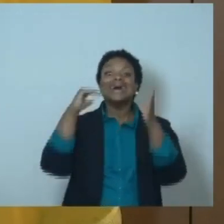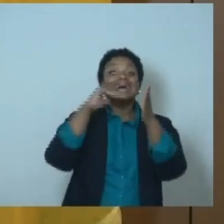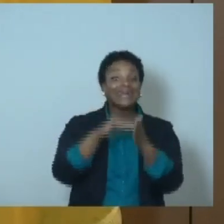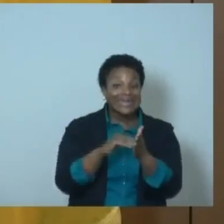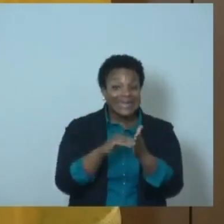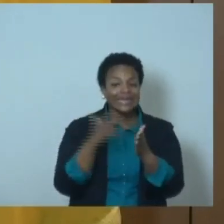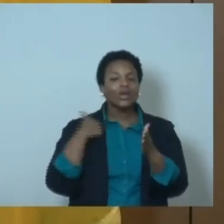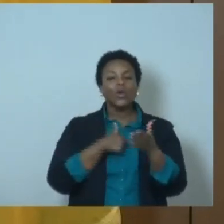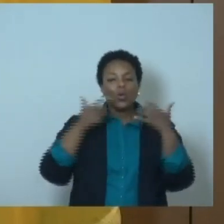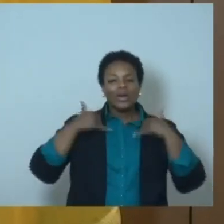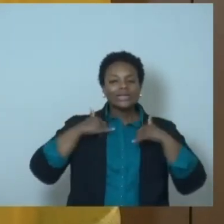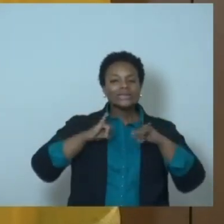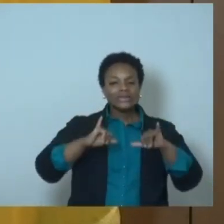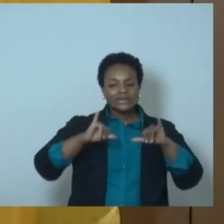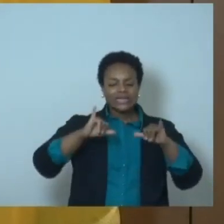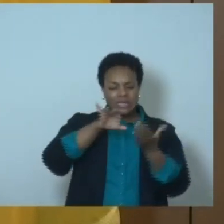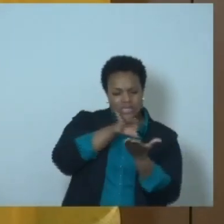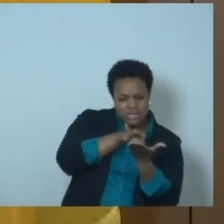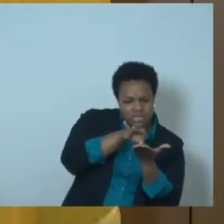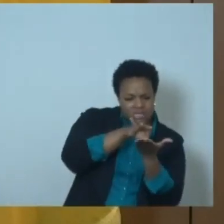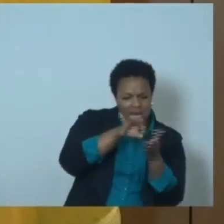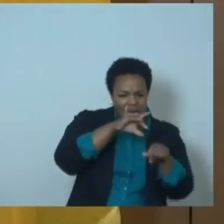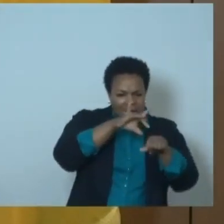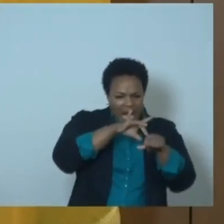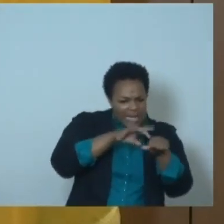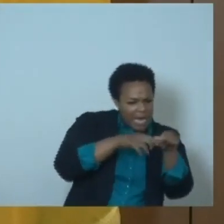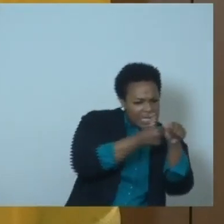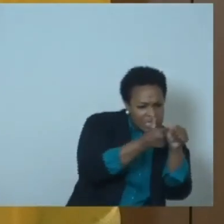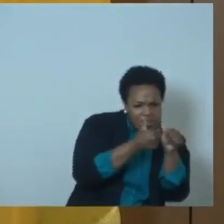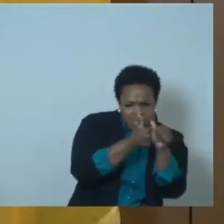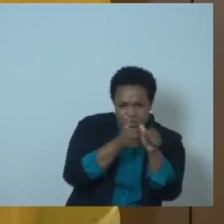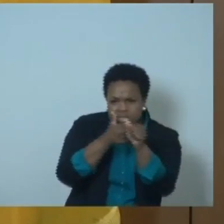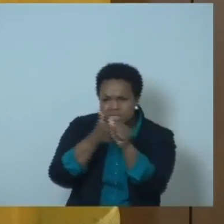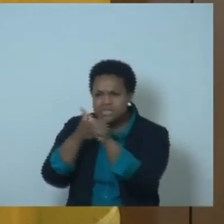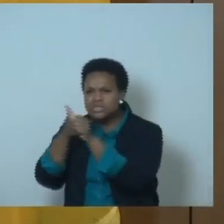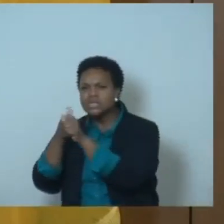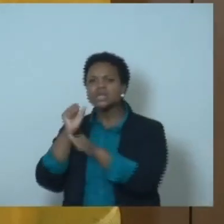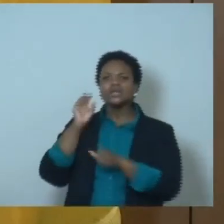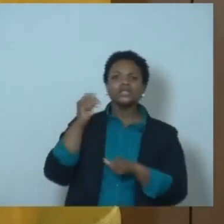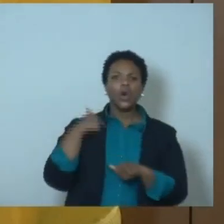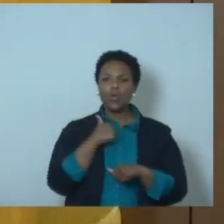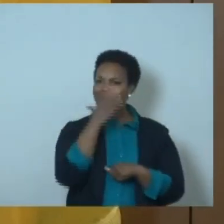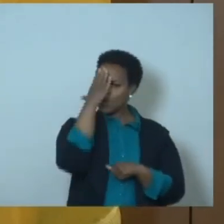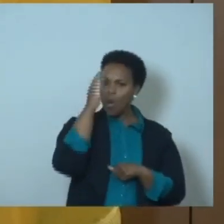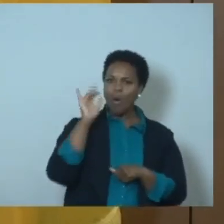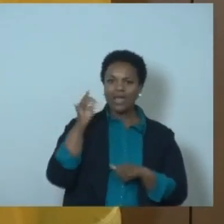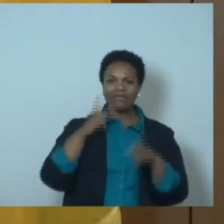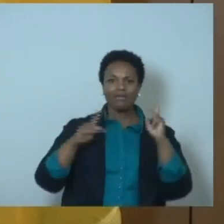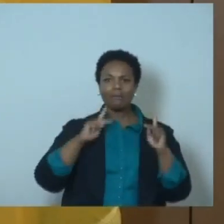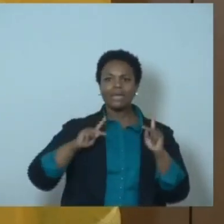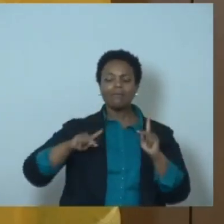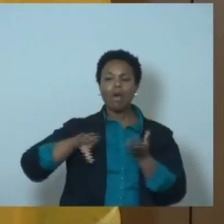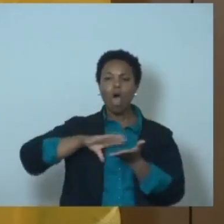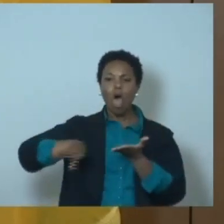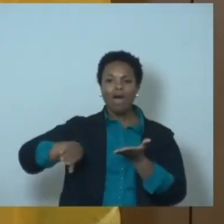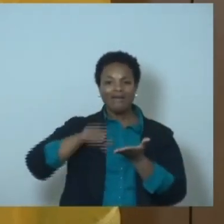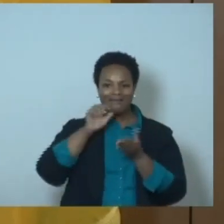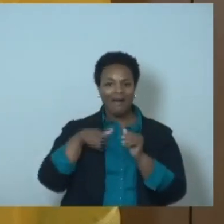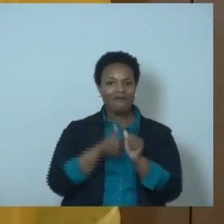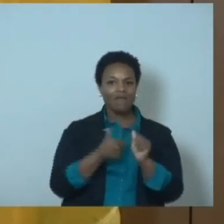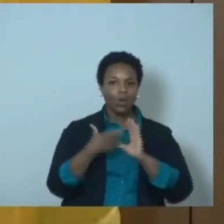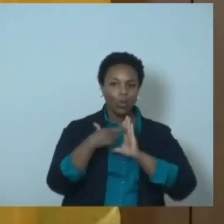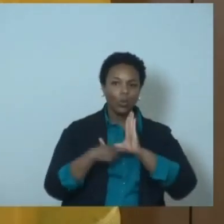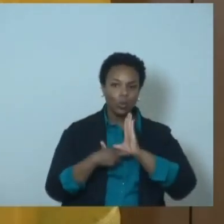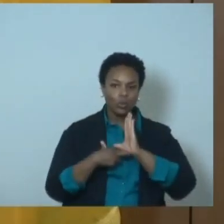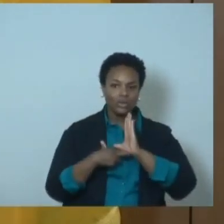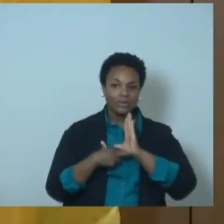where. Those are the tools that we use. I think what you really wanted to know is, why aren't we requiring,